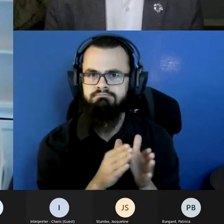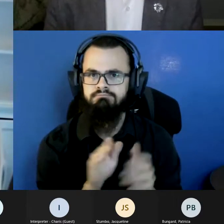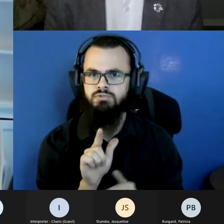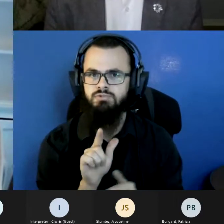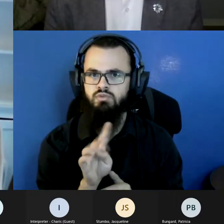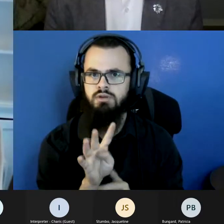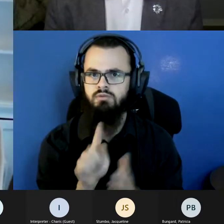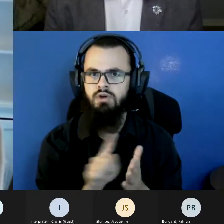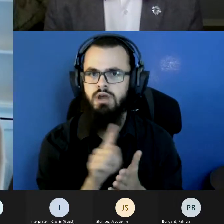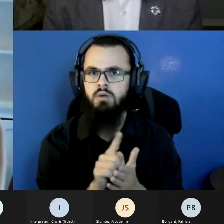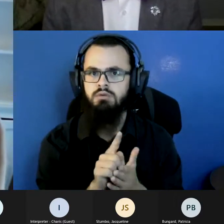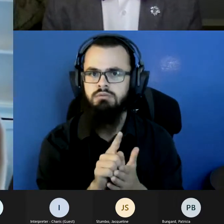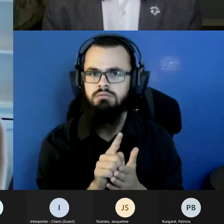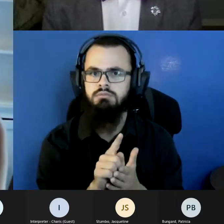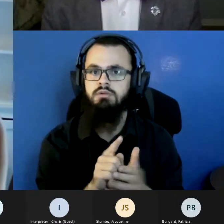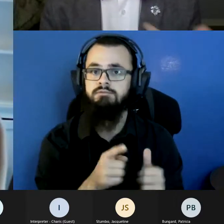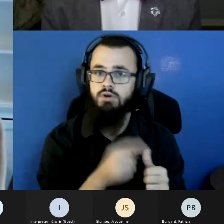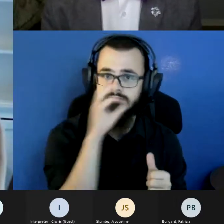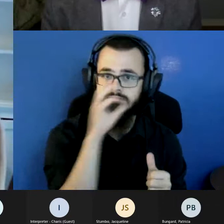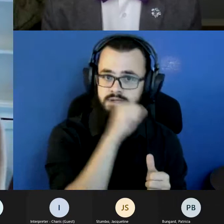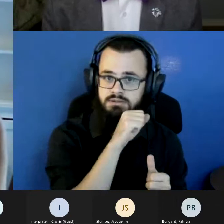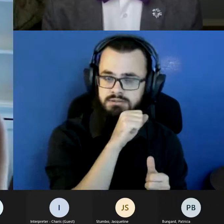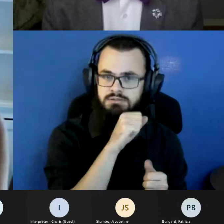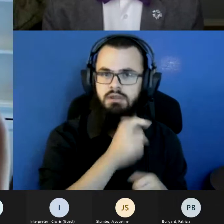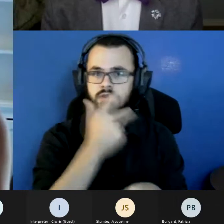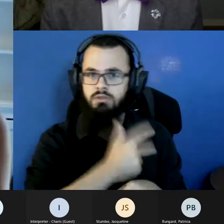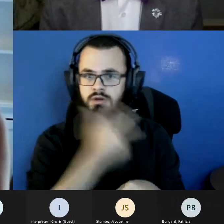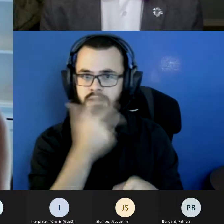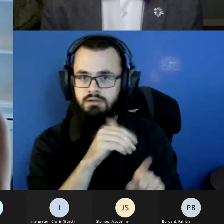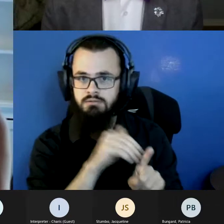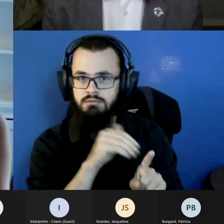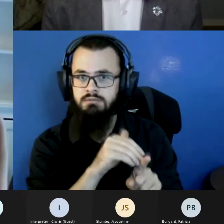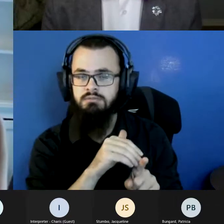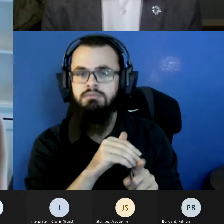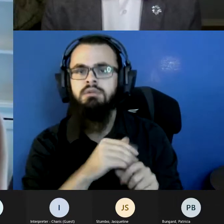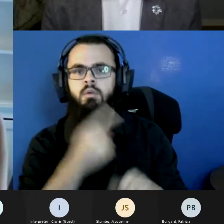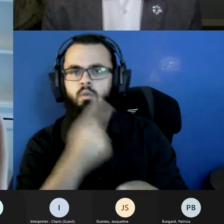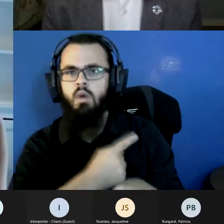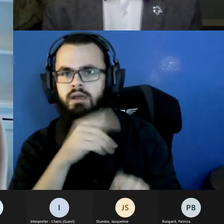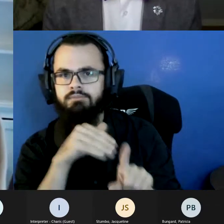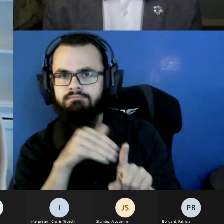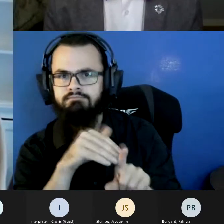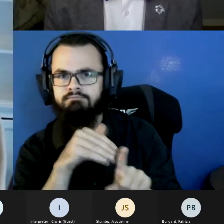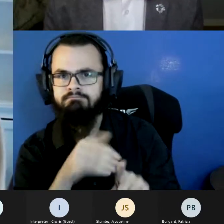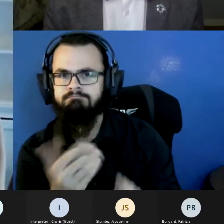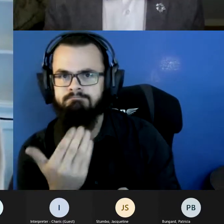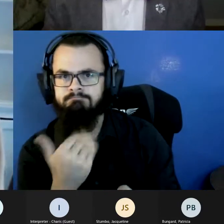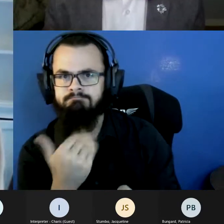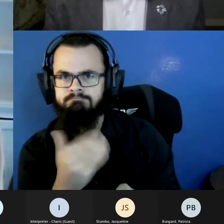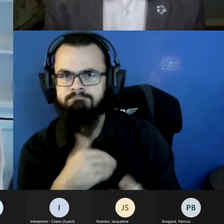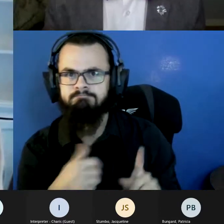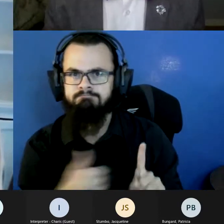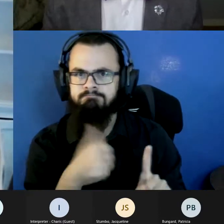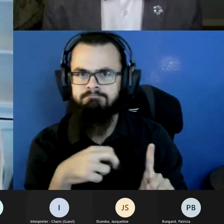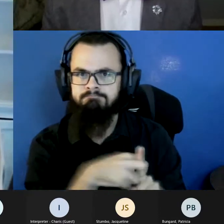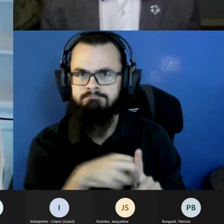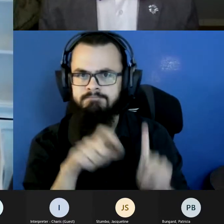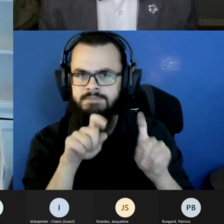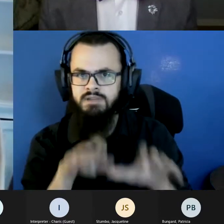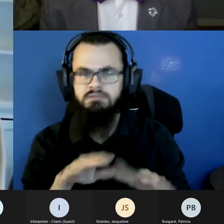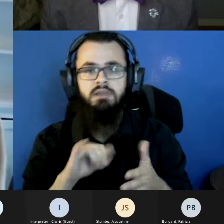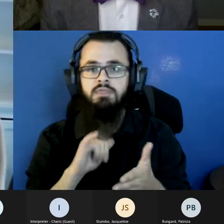period, after that second intervention for them to come into compliance. And of course, we'll